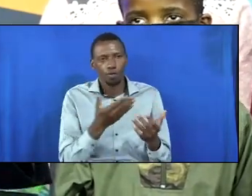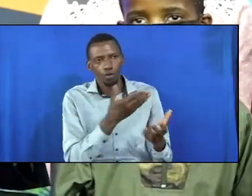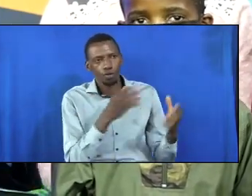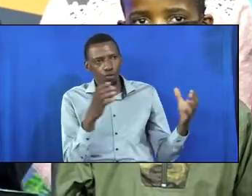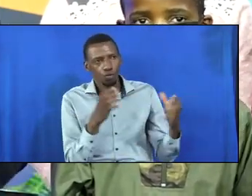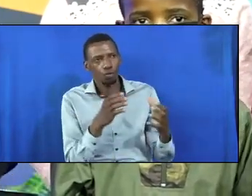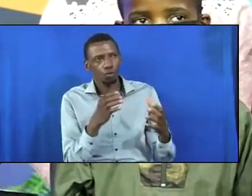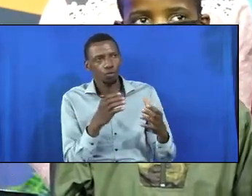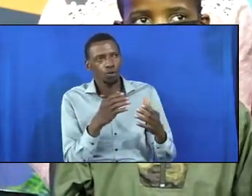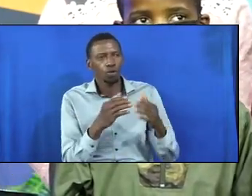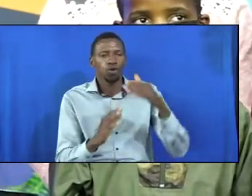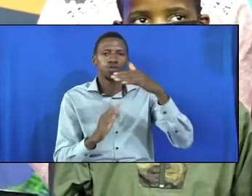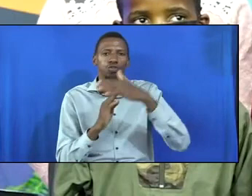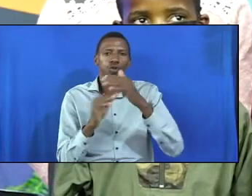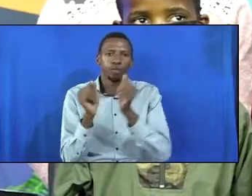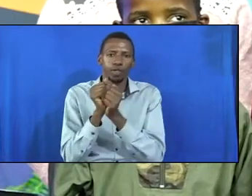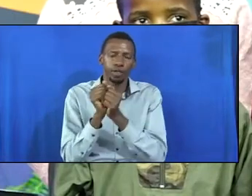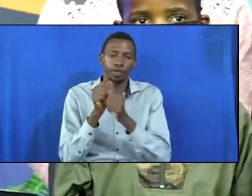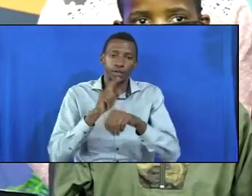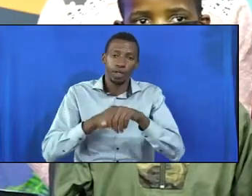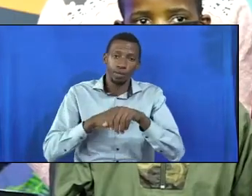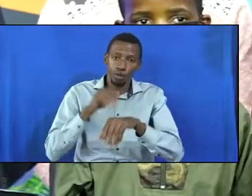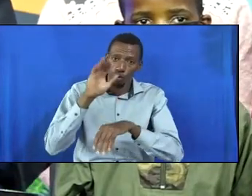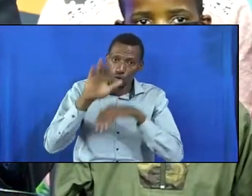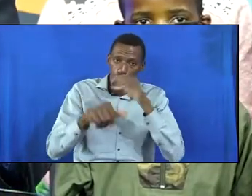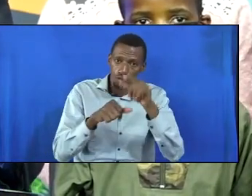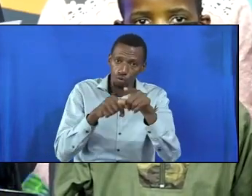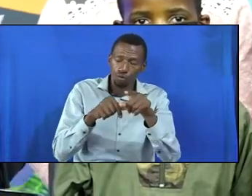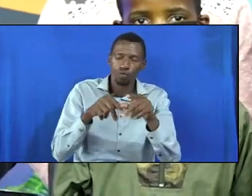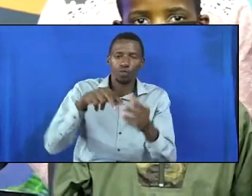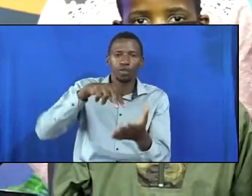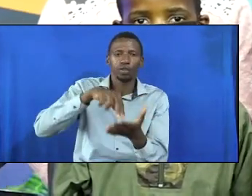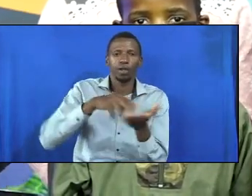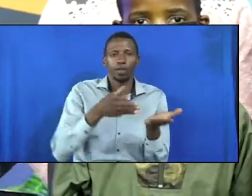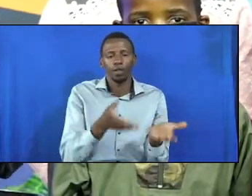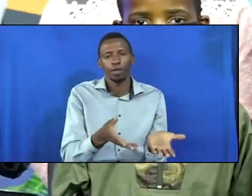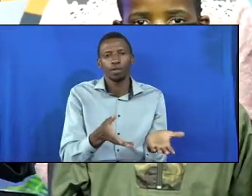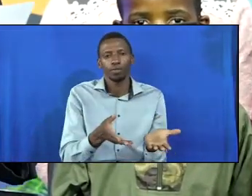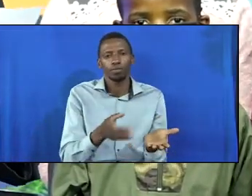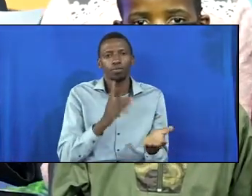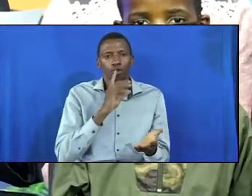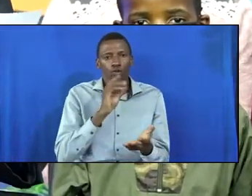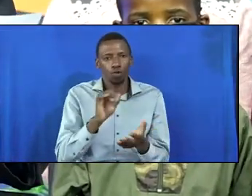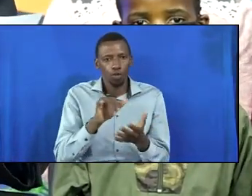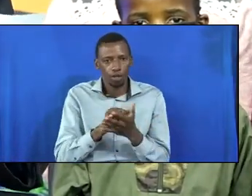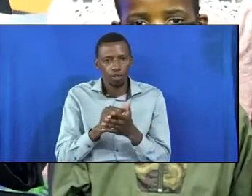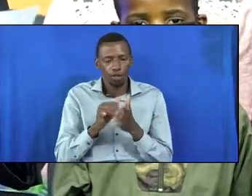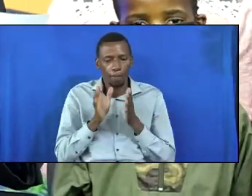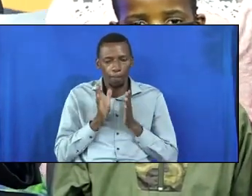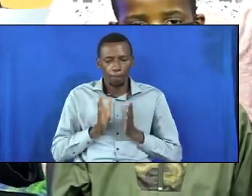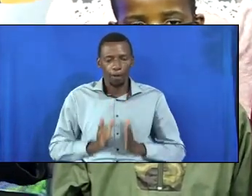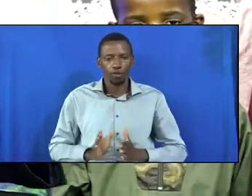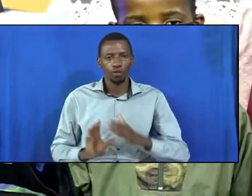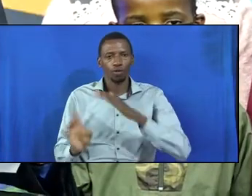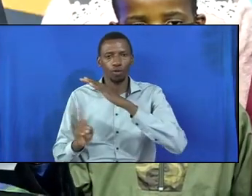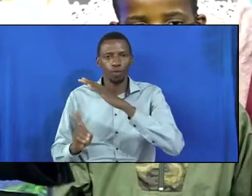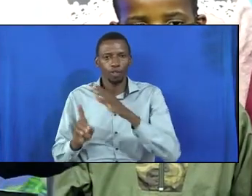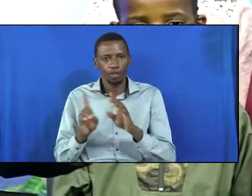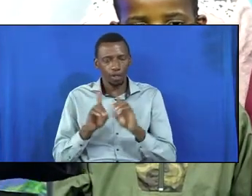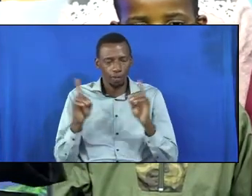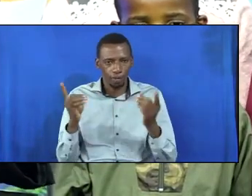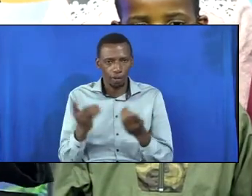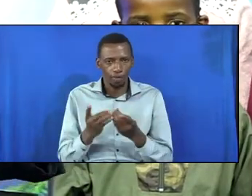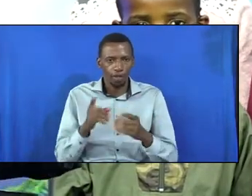top 10 are these ones. When I call you, stand here so that personal ministries department, when you